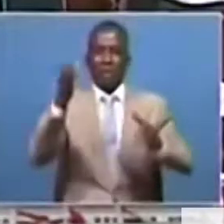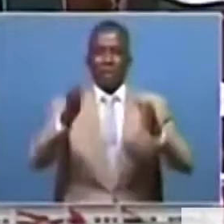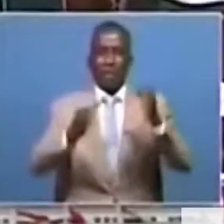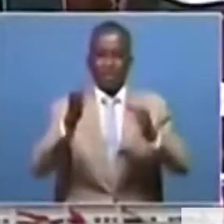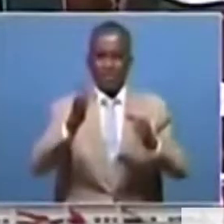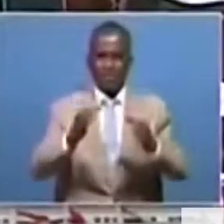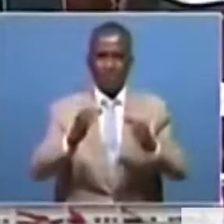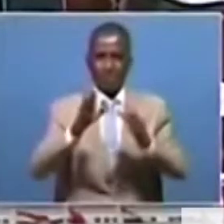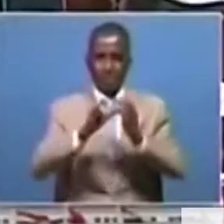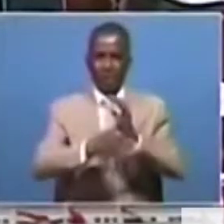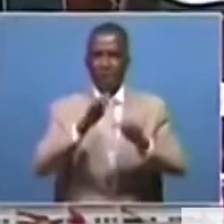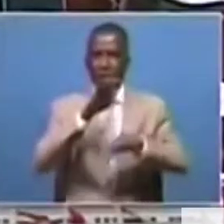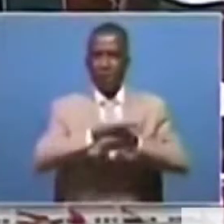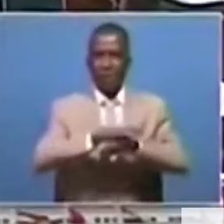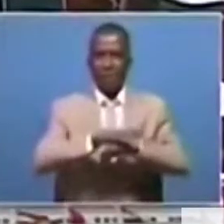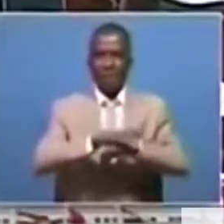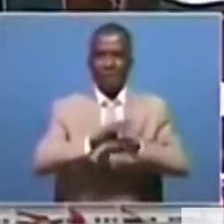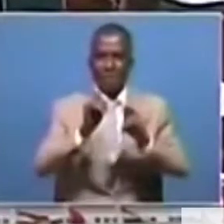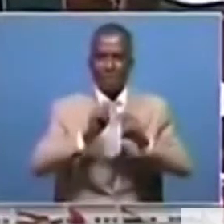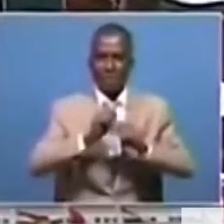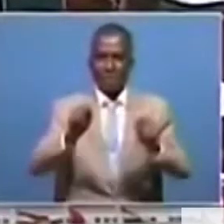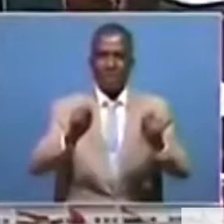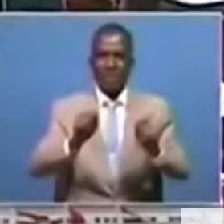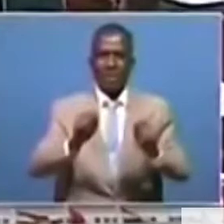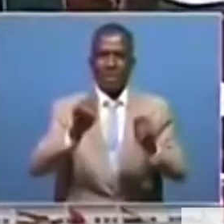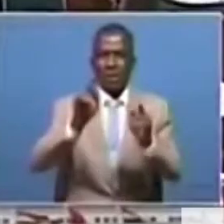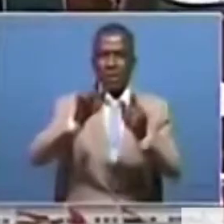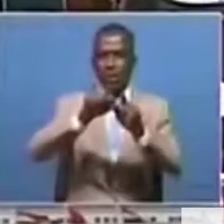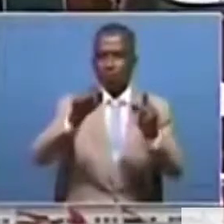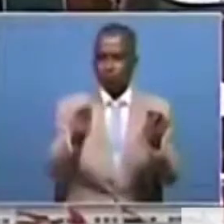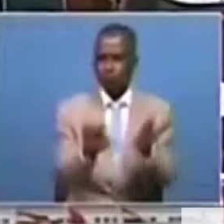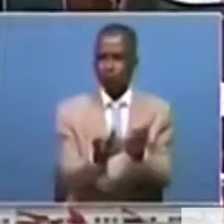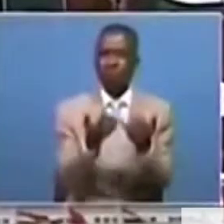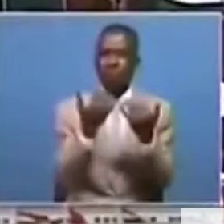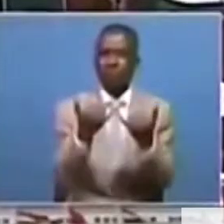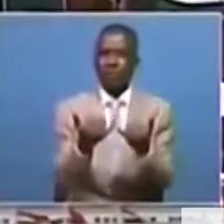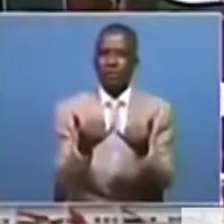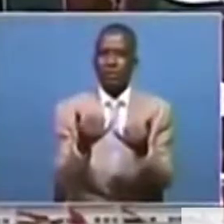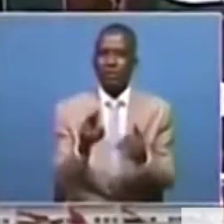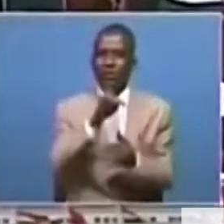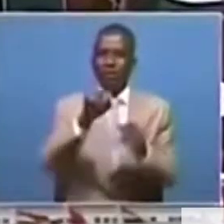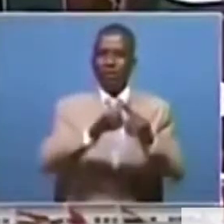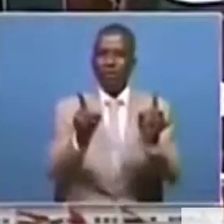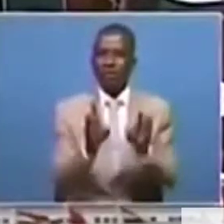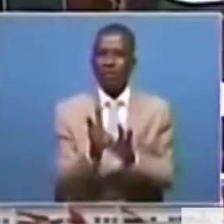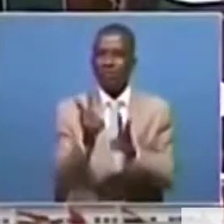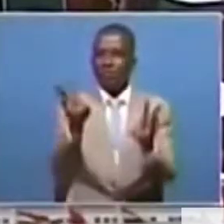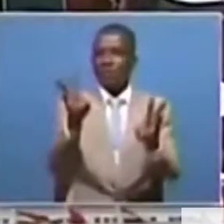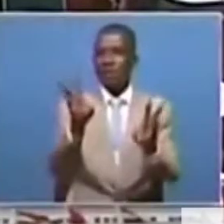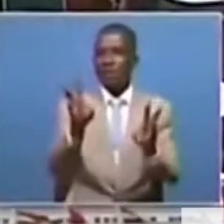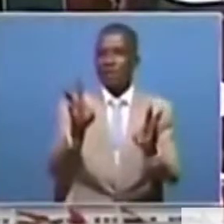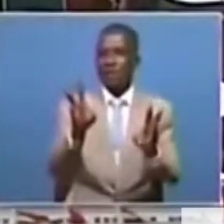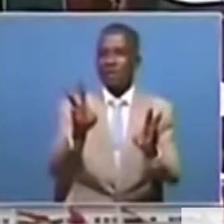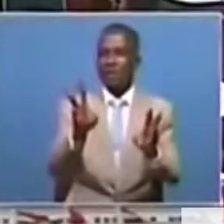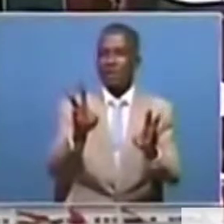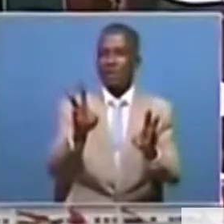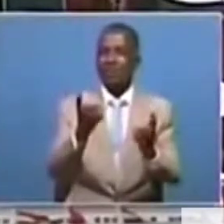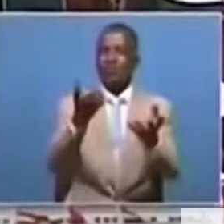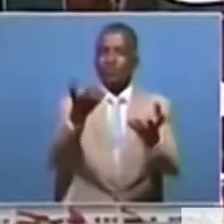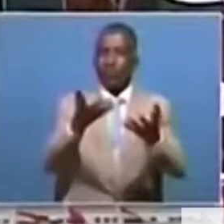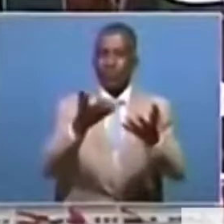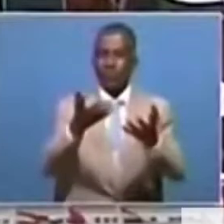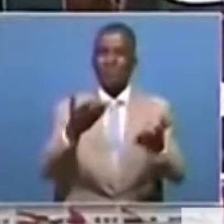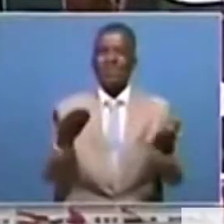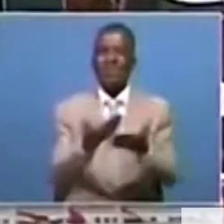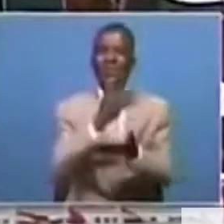adept at masking attempts by a dissatisfied party coming through the back door and under the cloak of having come by new